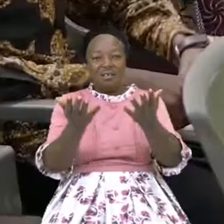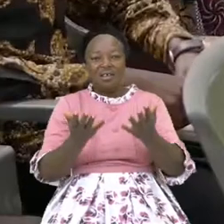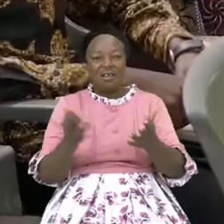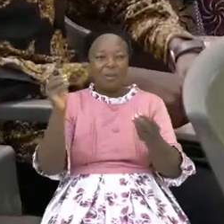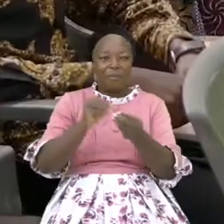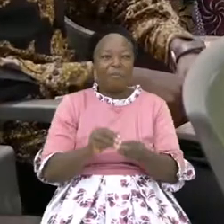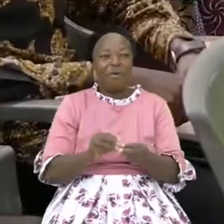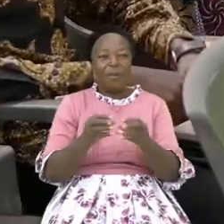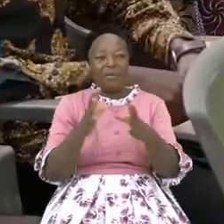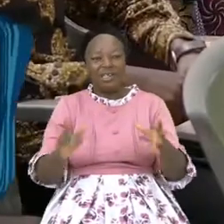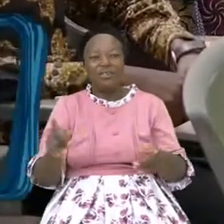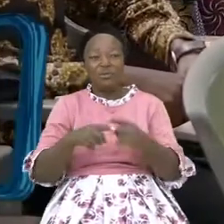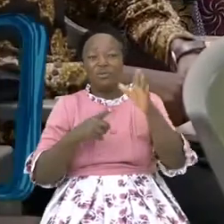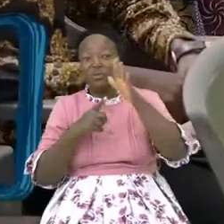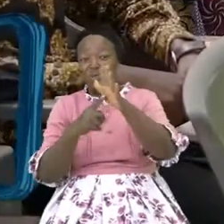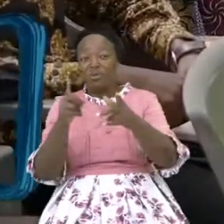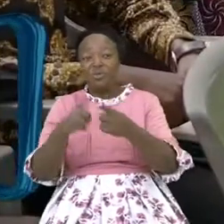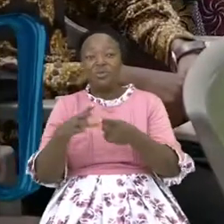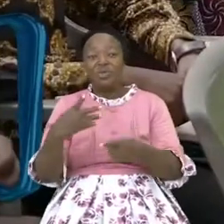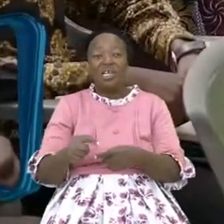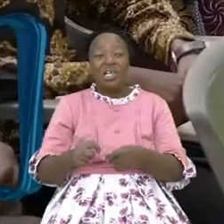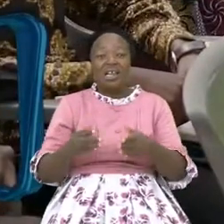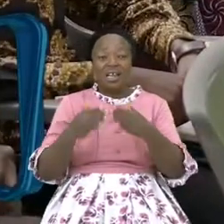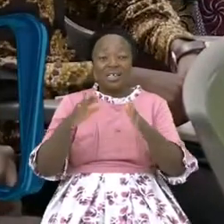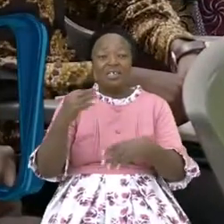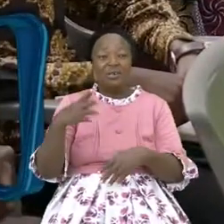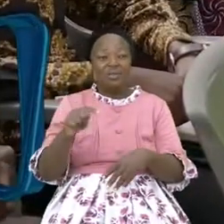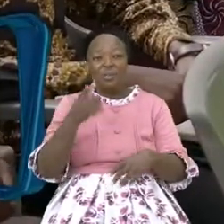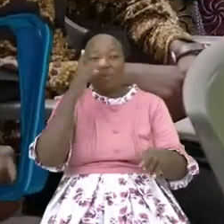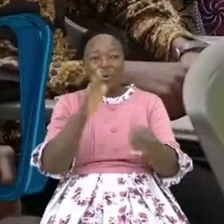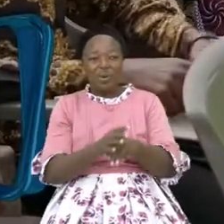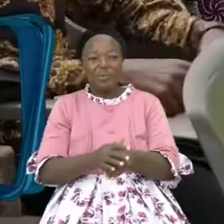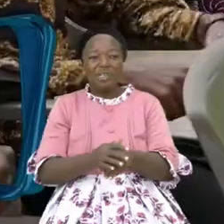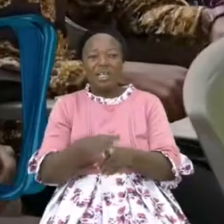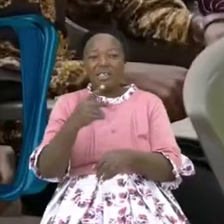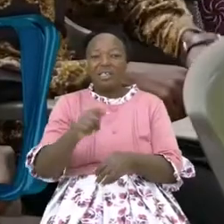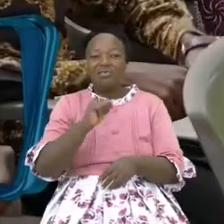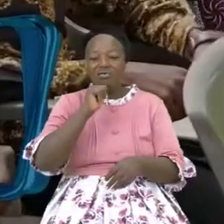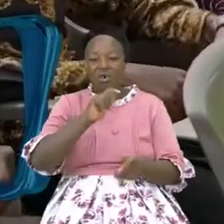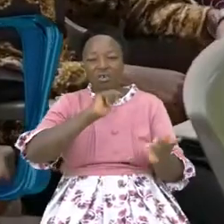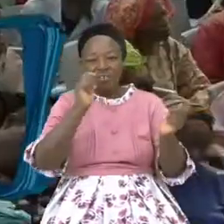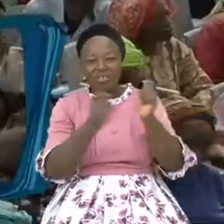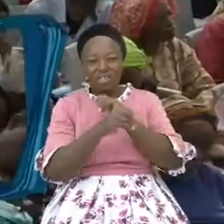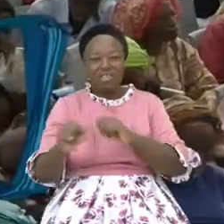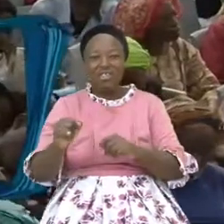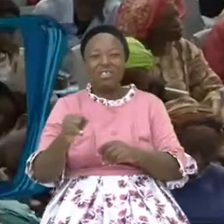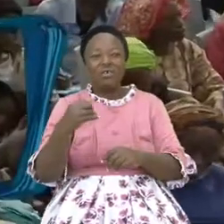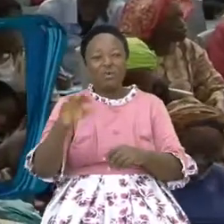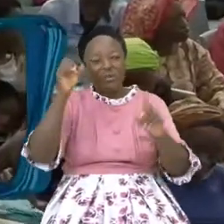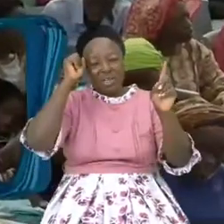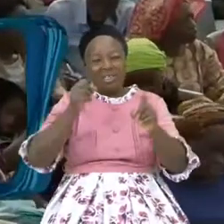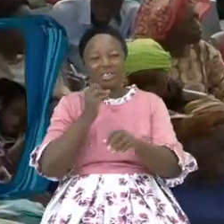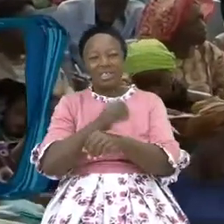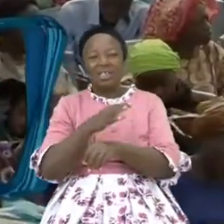to show unto the heirs of the promise the immutability of his counsel,